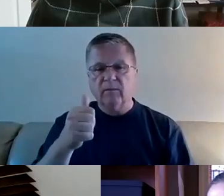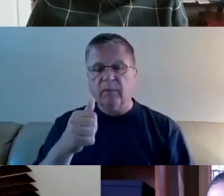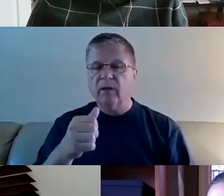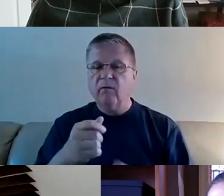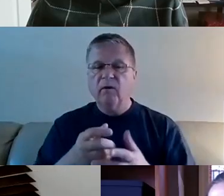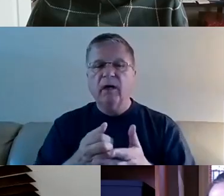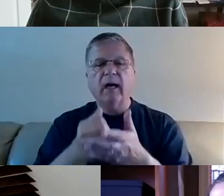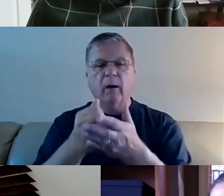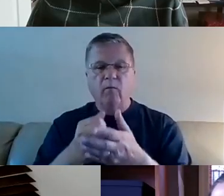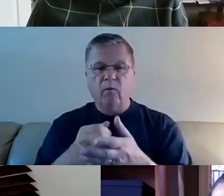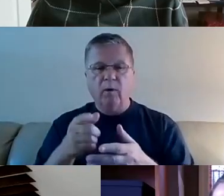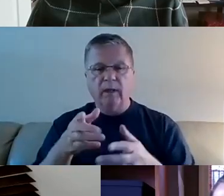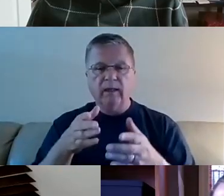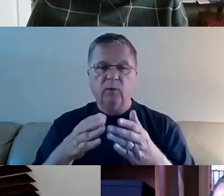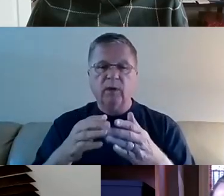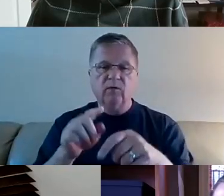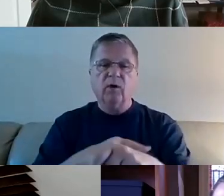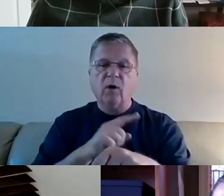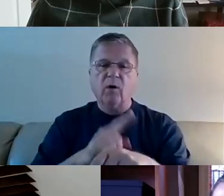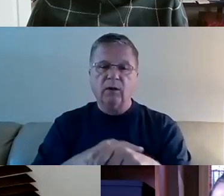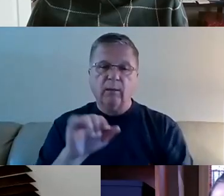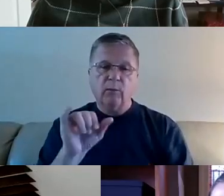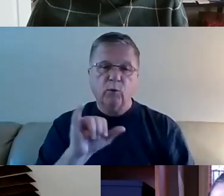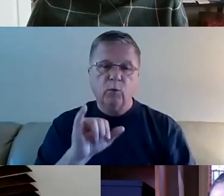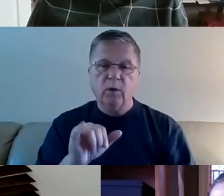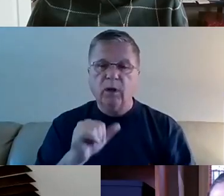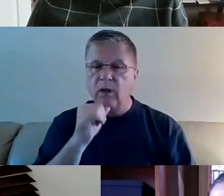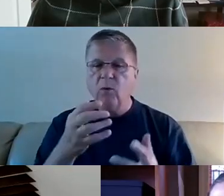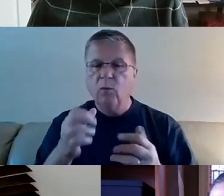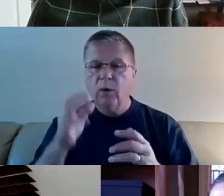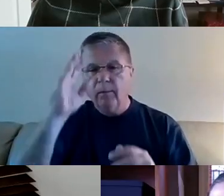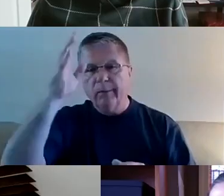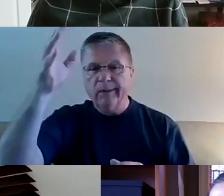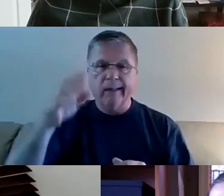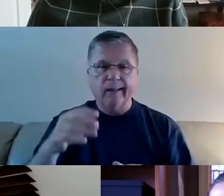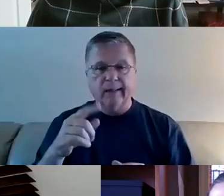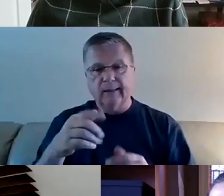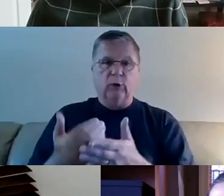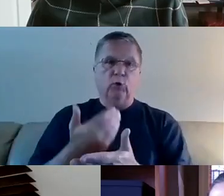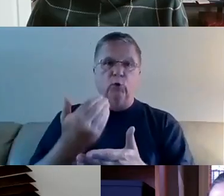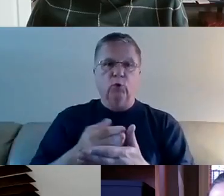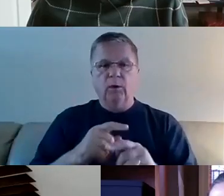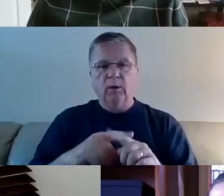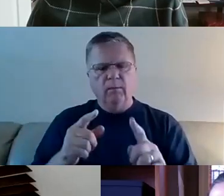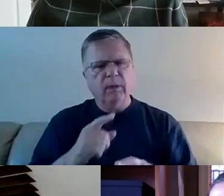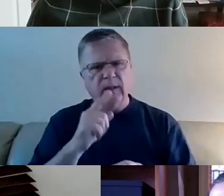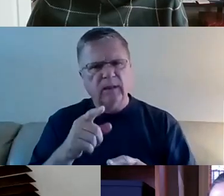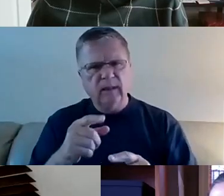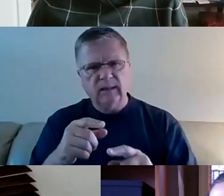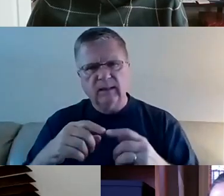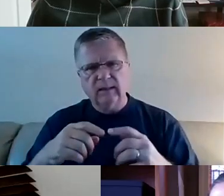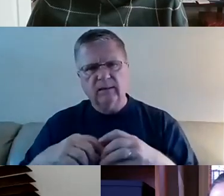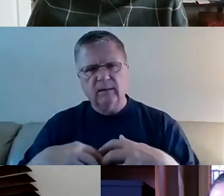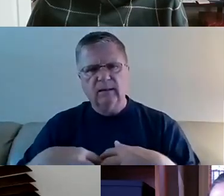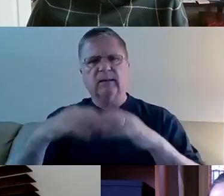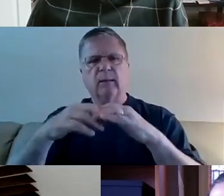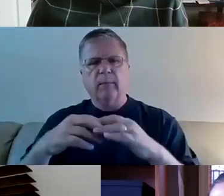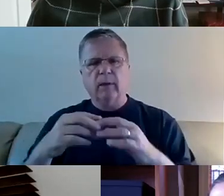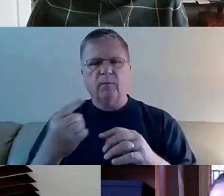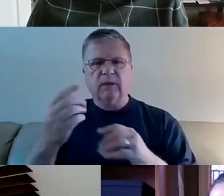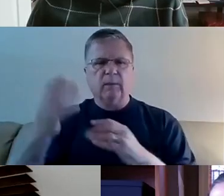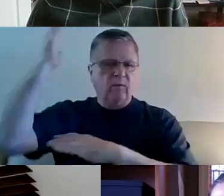Leslie, I'll just say, I do acknowledge that there are members like Council President Smith who have been beating this drum for a long time, have been involved in it